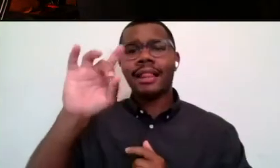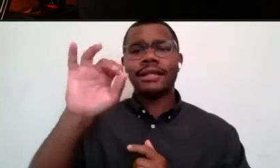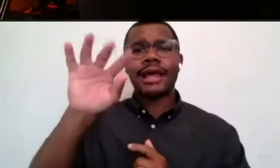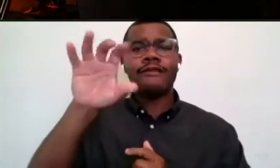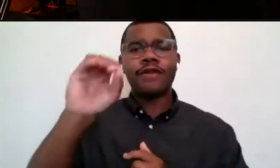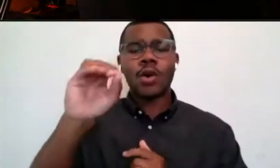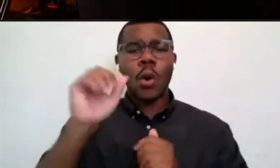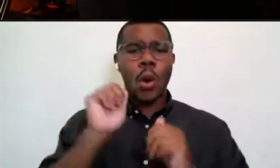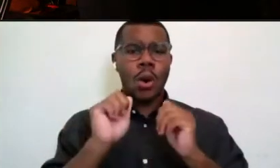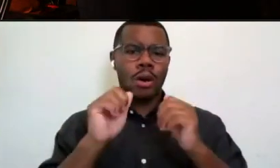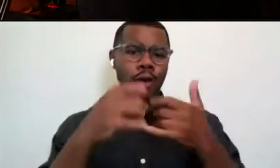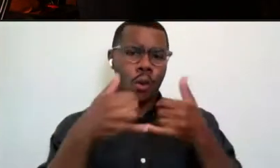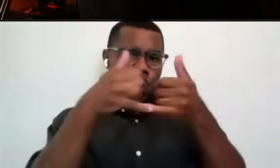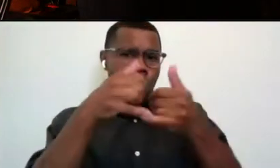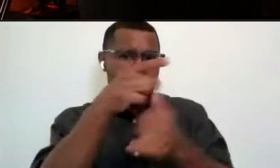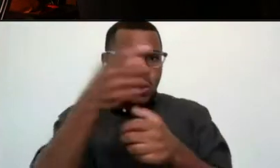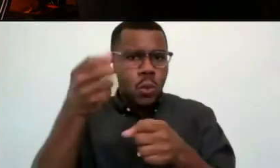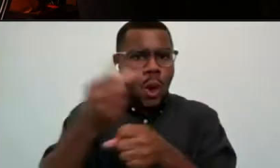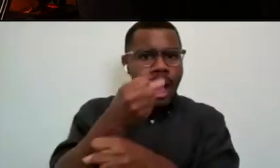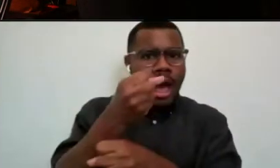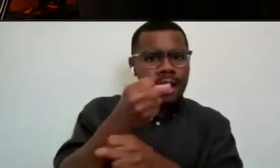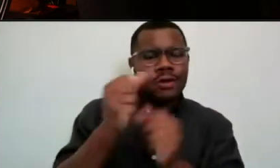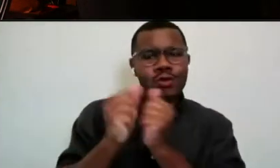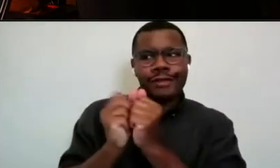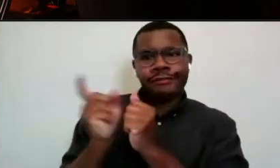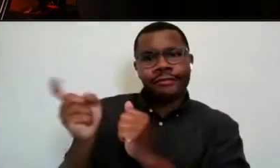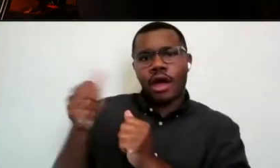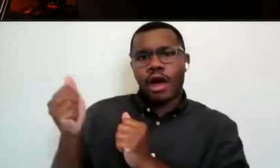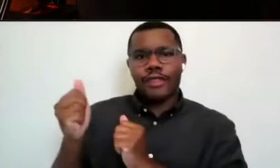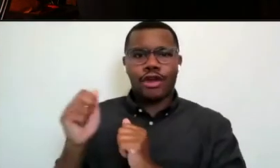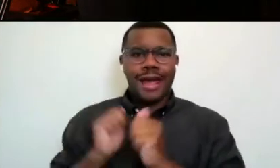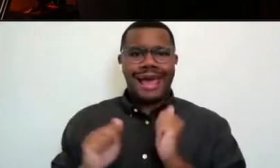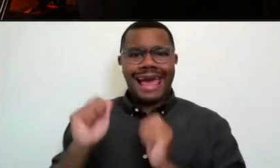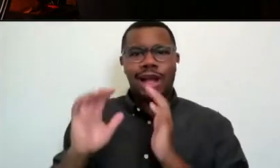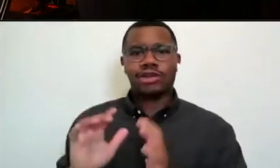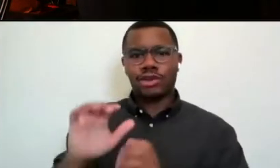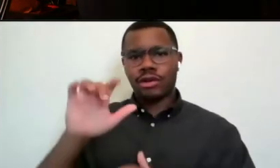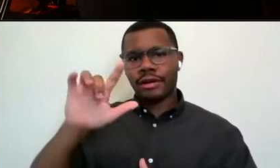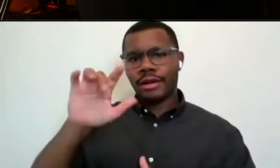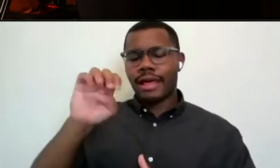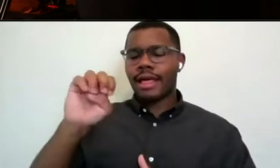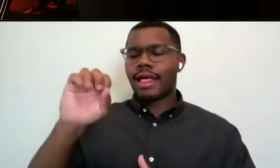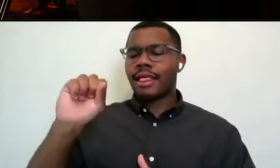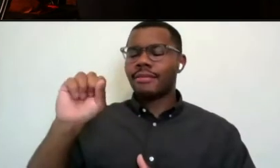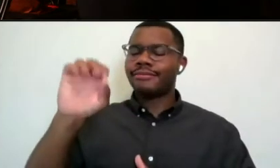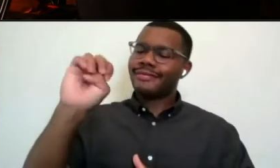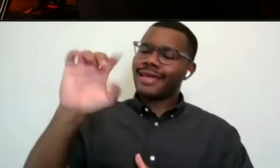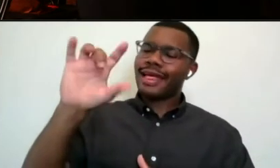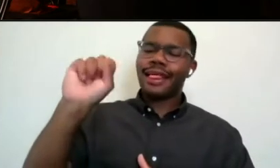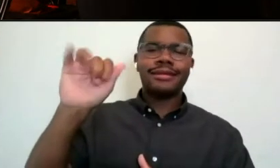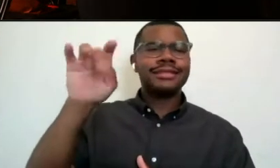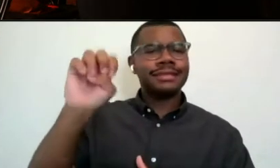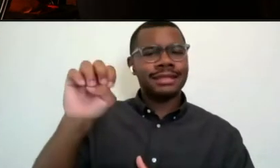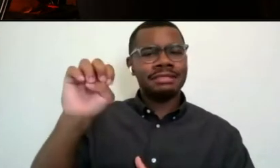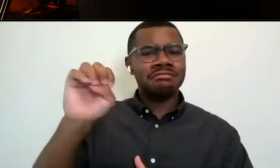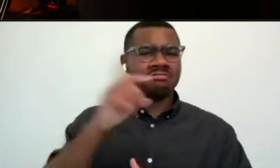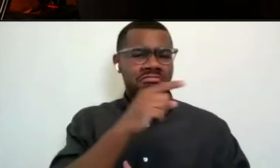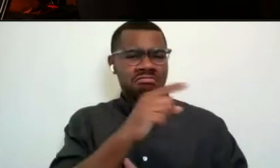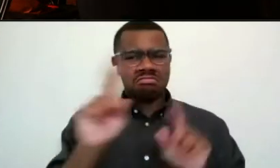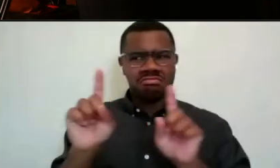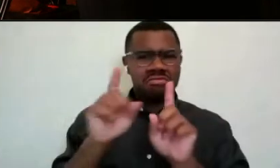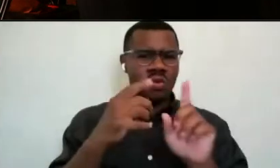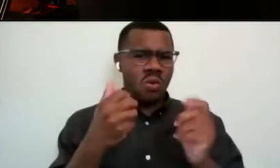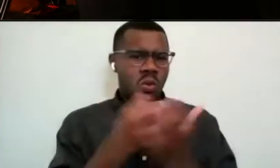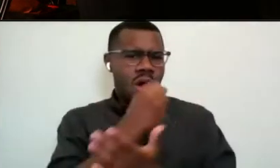performance opposite Leslie Uggams in The Old Settler at Primary Stages in New York. Mm-hmm. He's a lifetime member of the